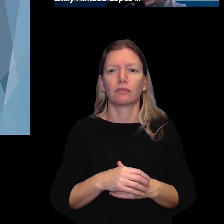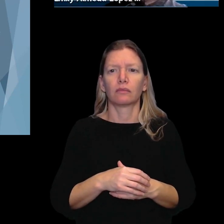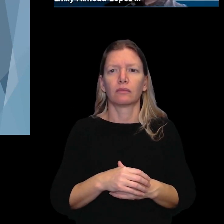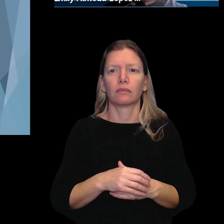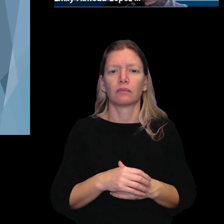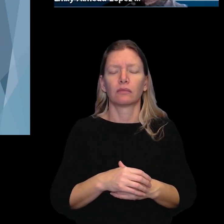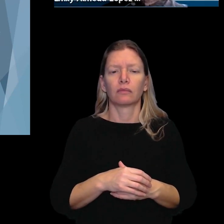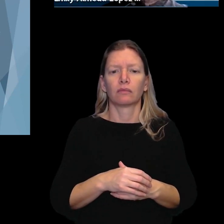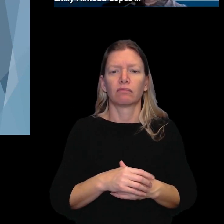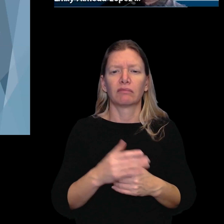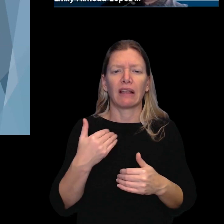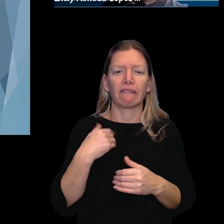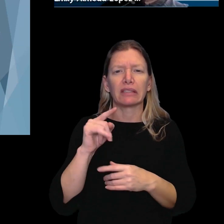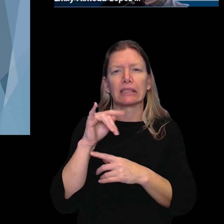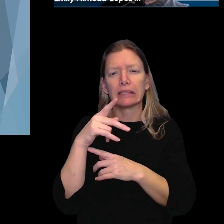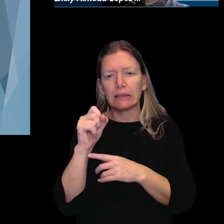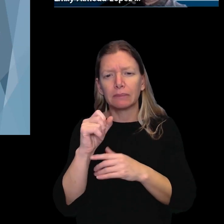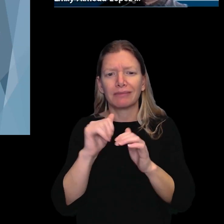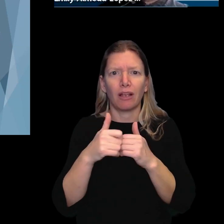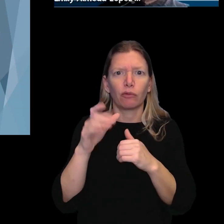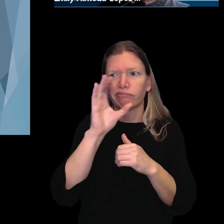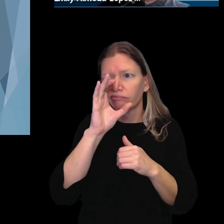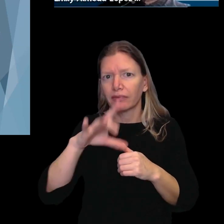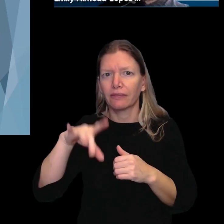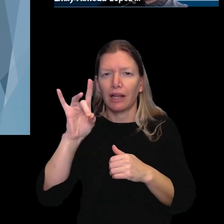the DLC voting rights webpage